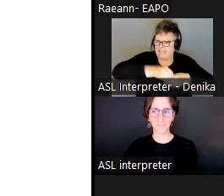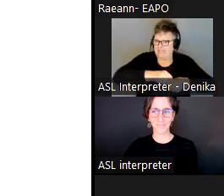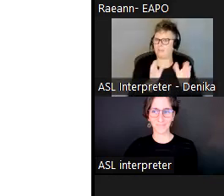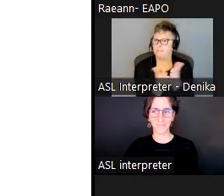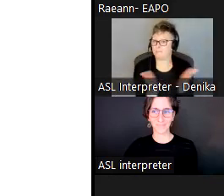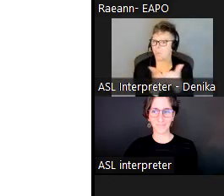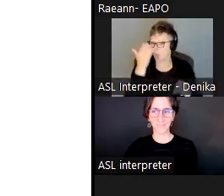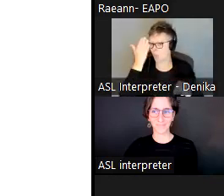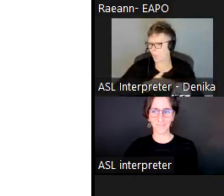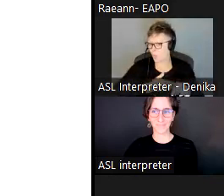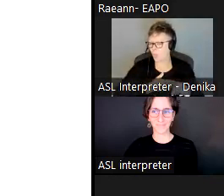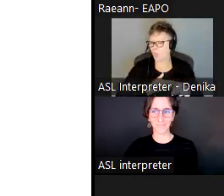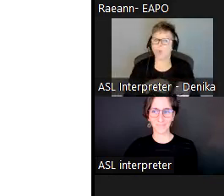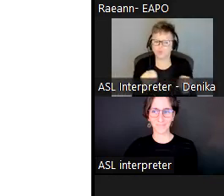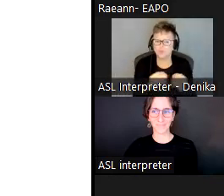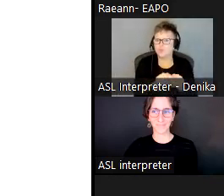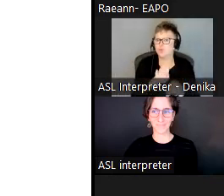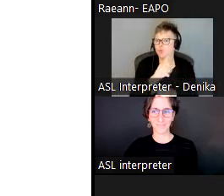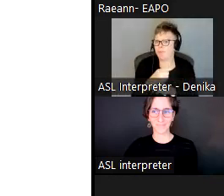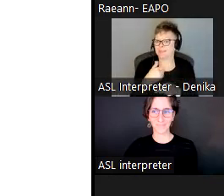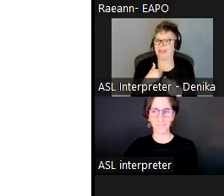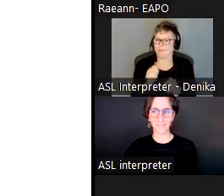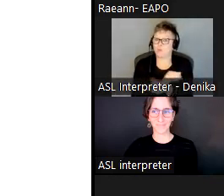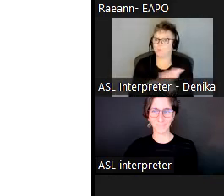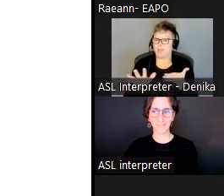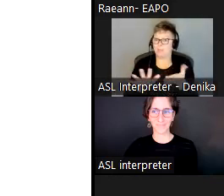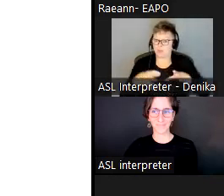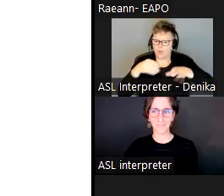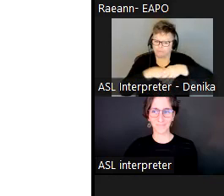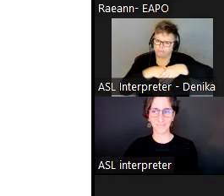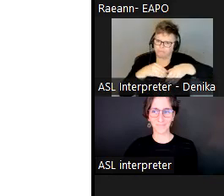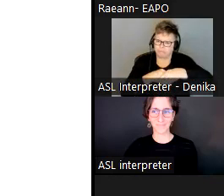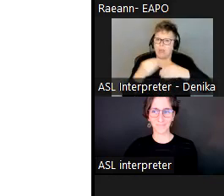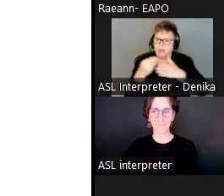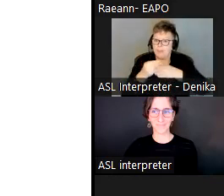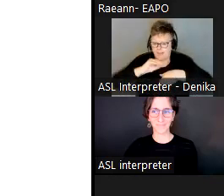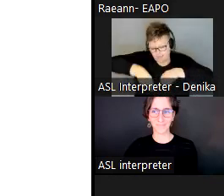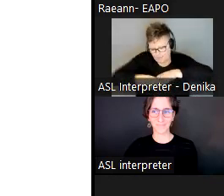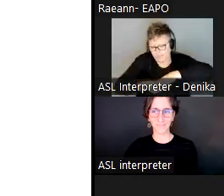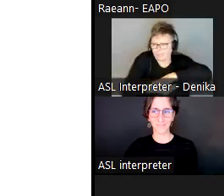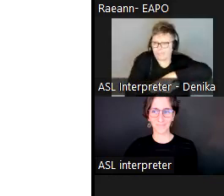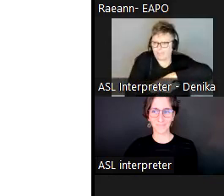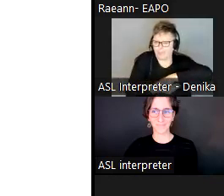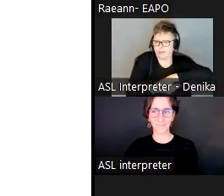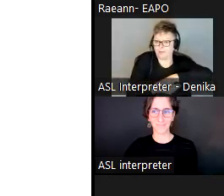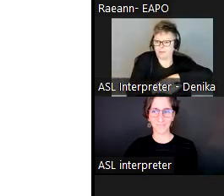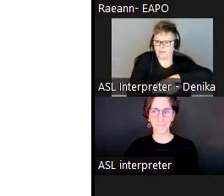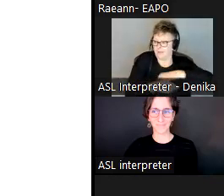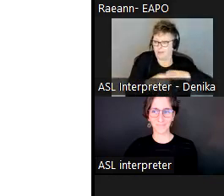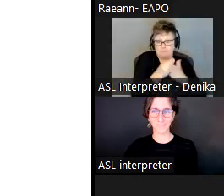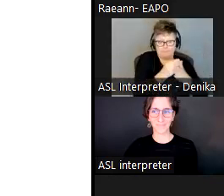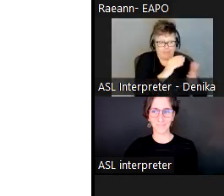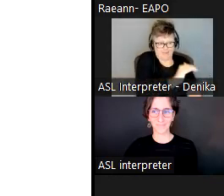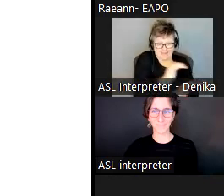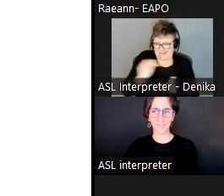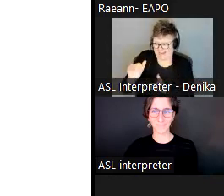in a shoebox full of newspapers. And then once the money is received, it's gone